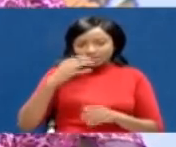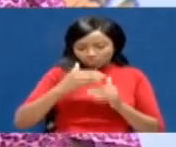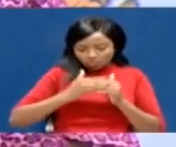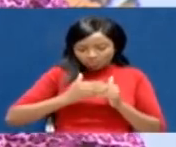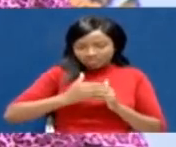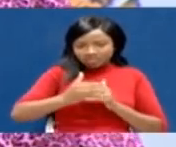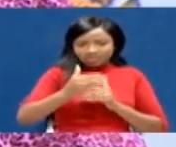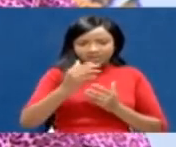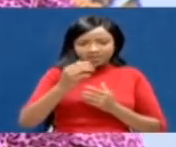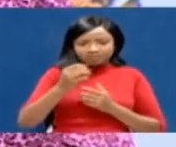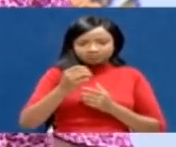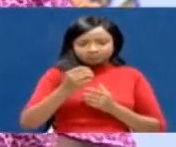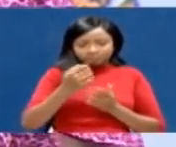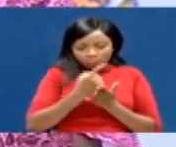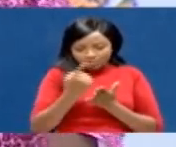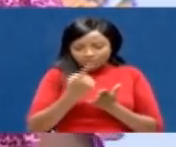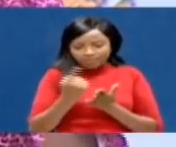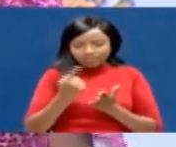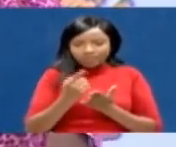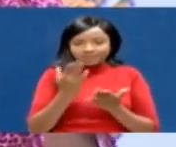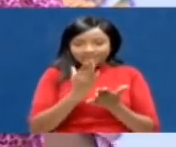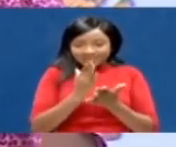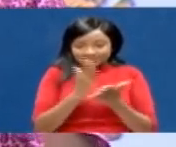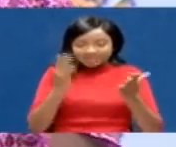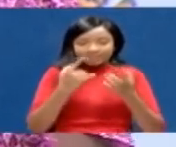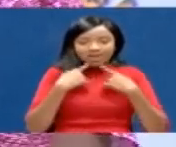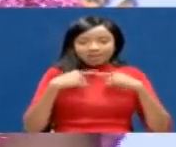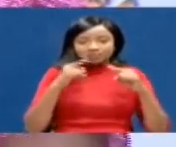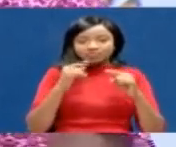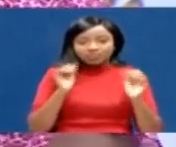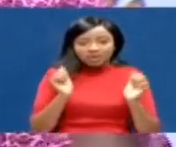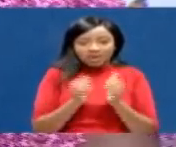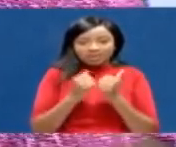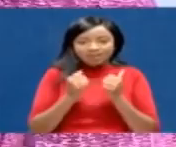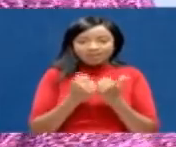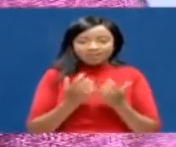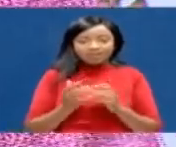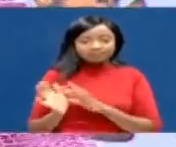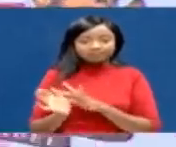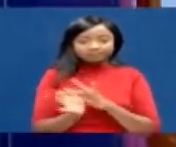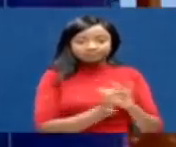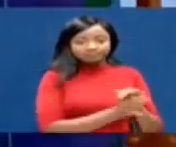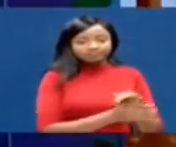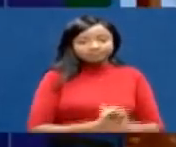within the next week or so, there will be some announcements in this regard. Thank you very much.